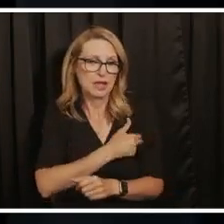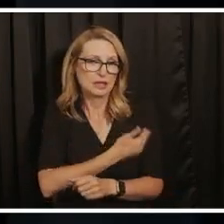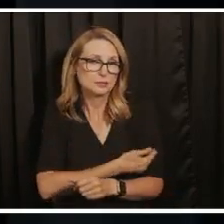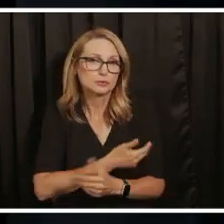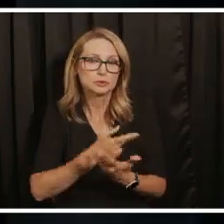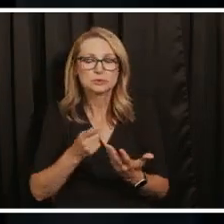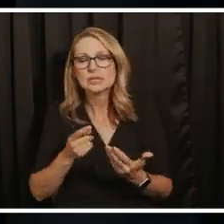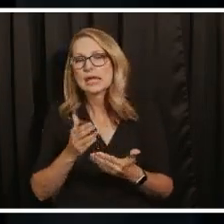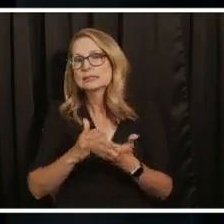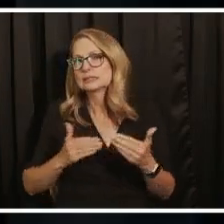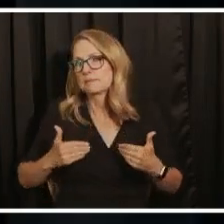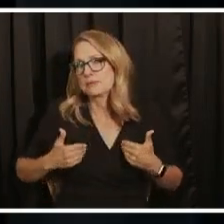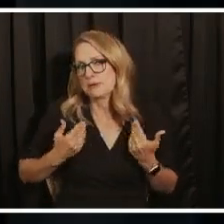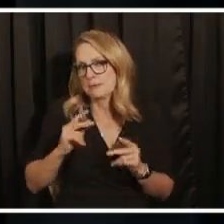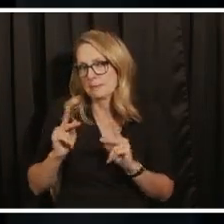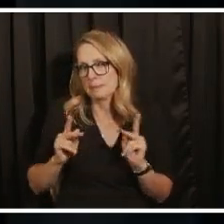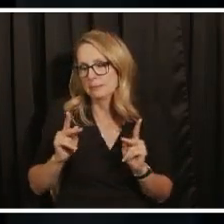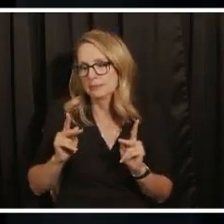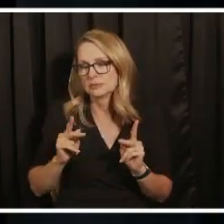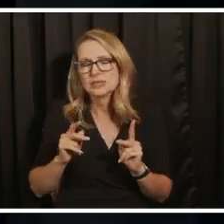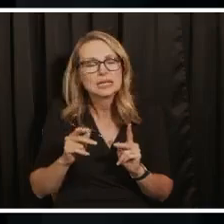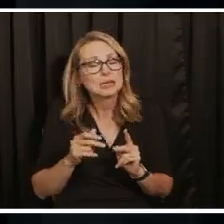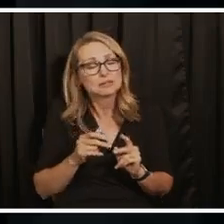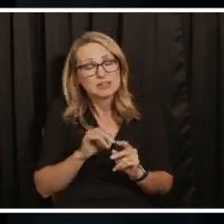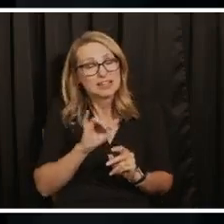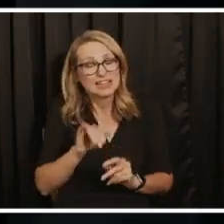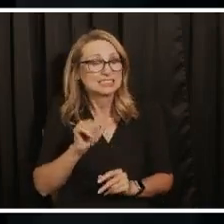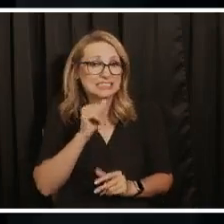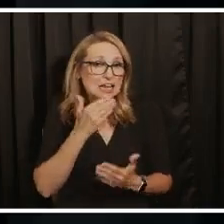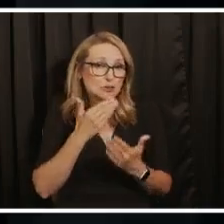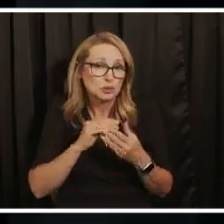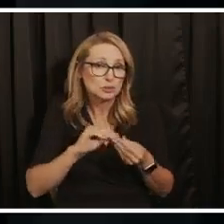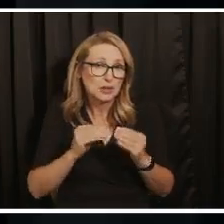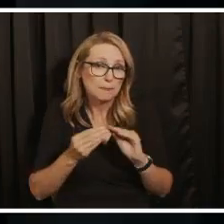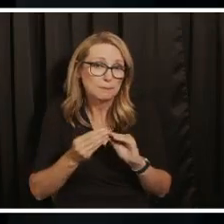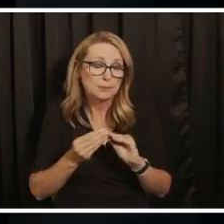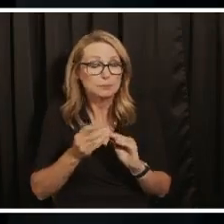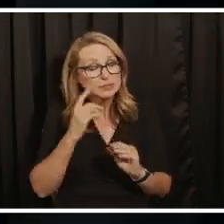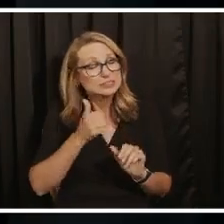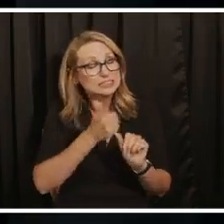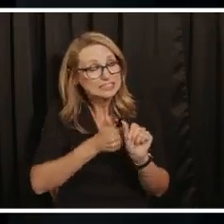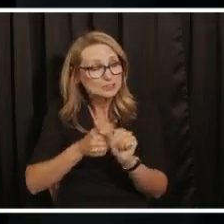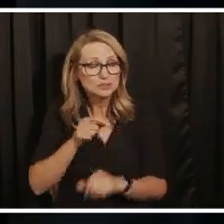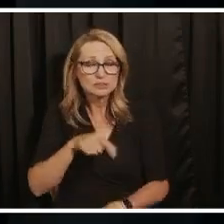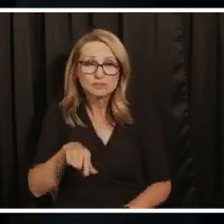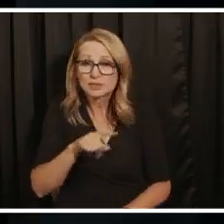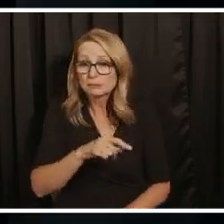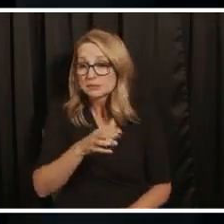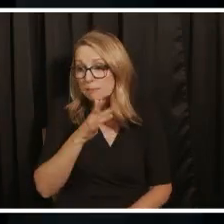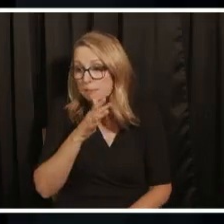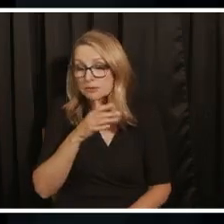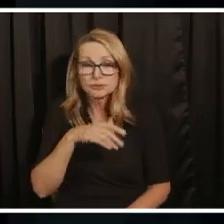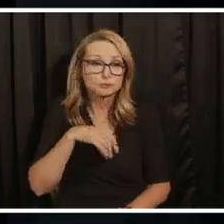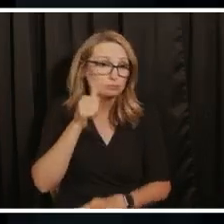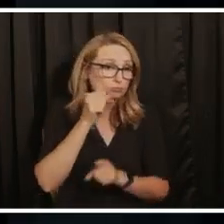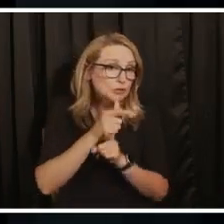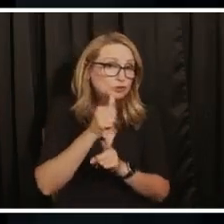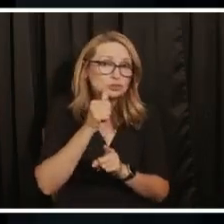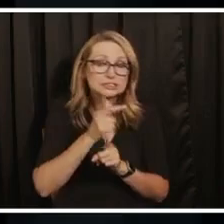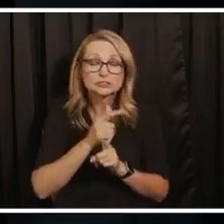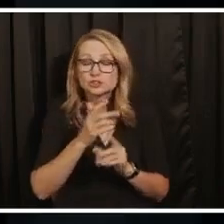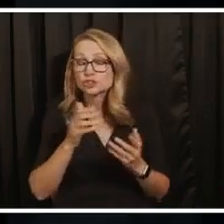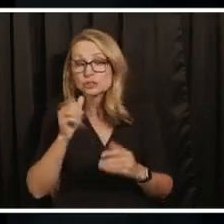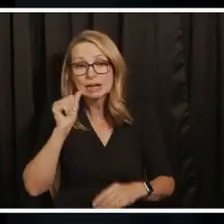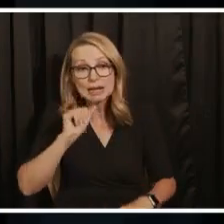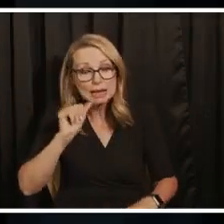Not pleasant numbers to think about, because each one of those is somebody's brother, mother, sister, father, uncle, aunt,